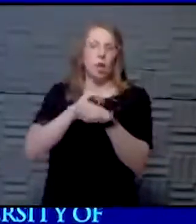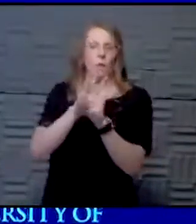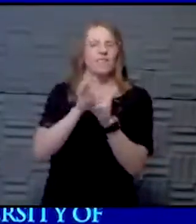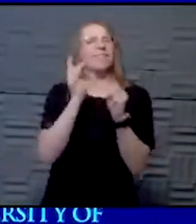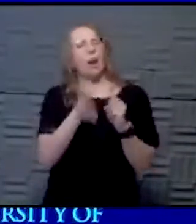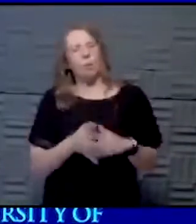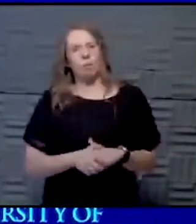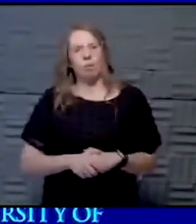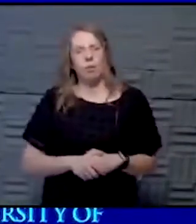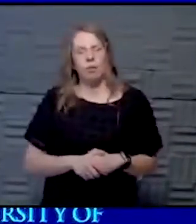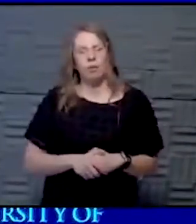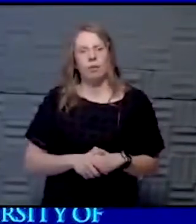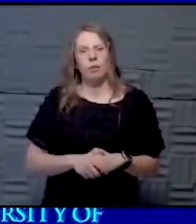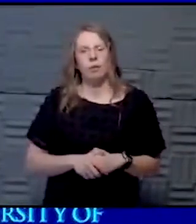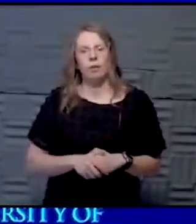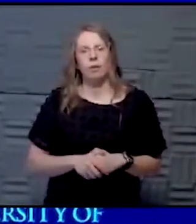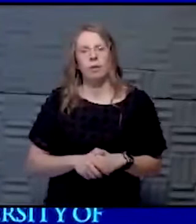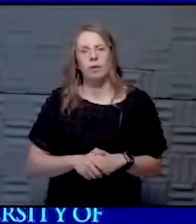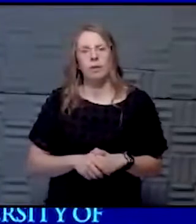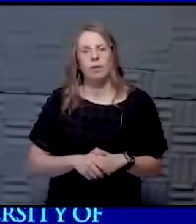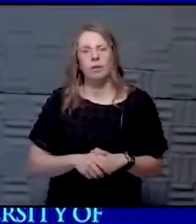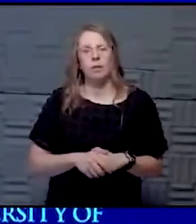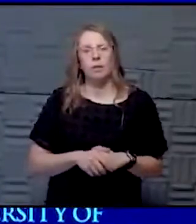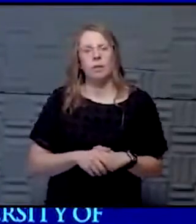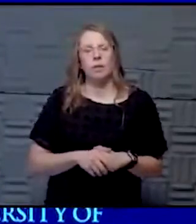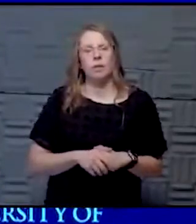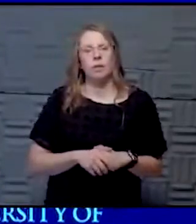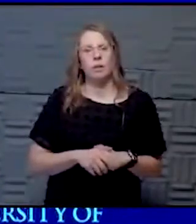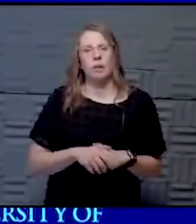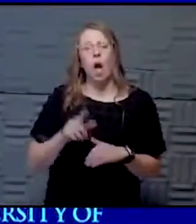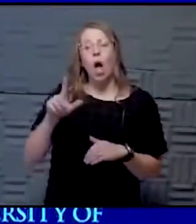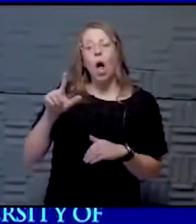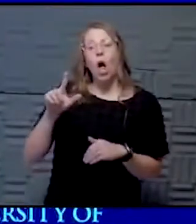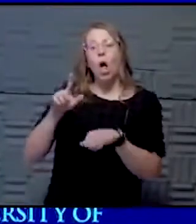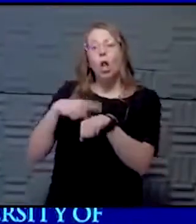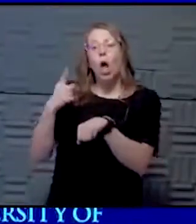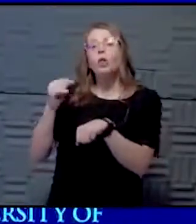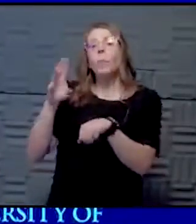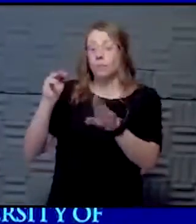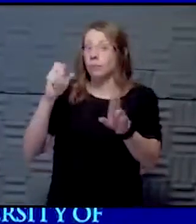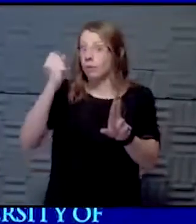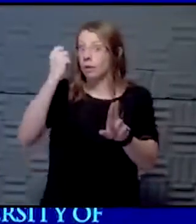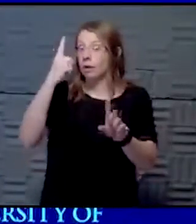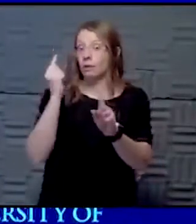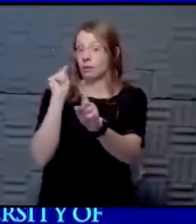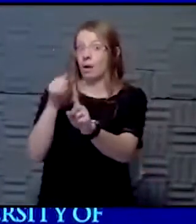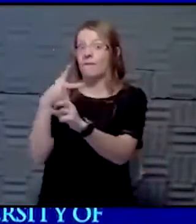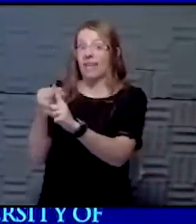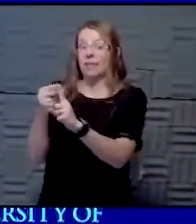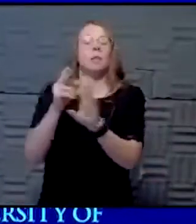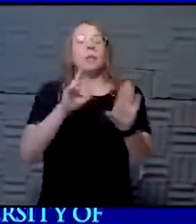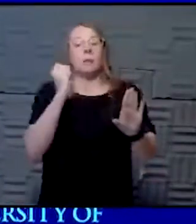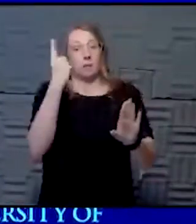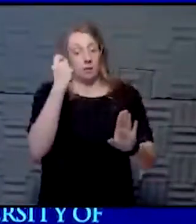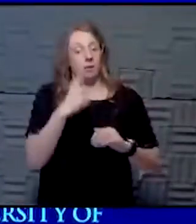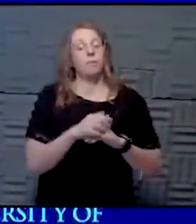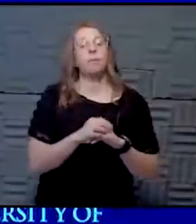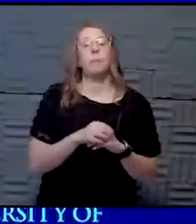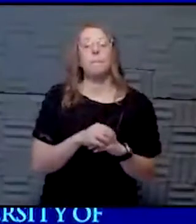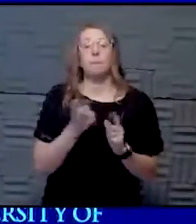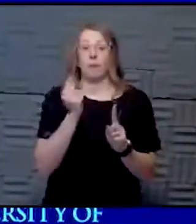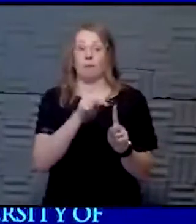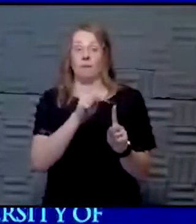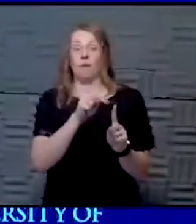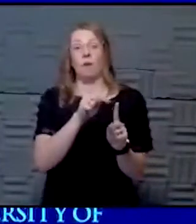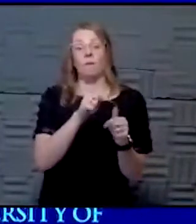terrible. You know, you've seen a Neil Garmarker on our Well, the program. long-term side effects of the vaccine. No. Right. I'm going to get there. Okay, I'm okay. going to get there. Trust me. But the